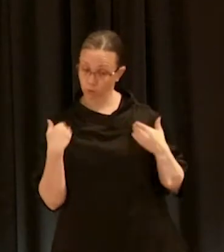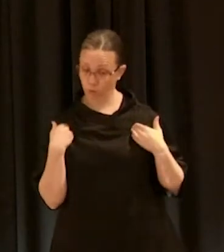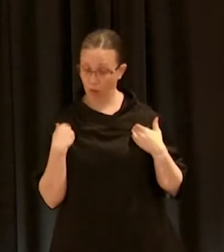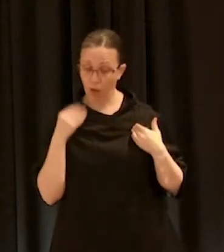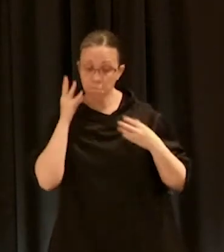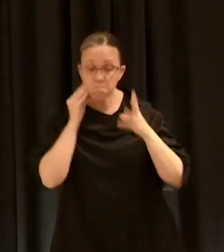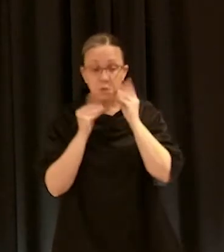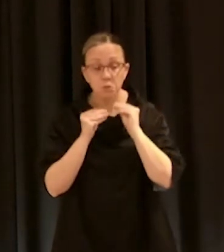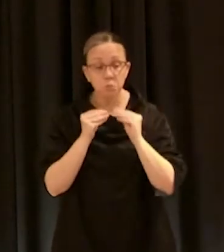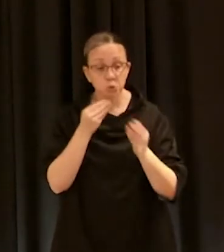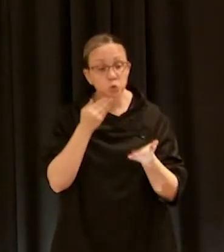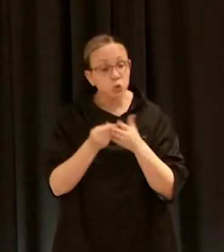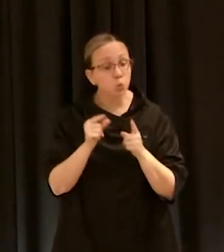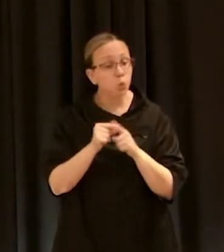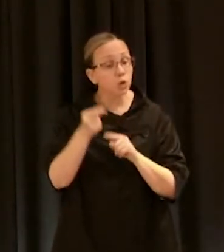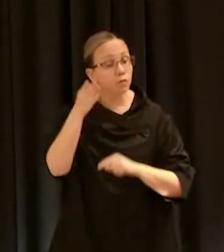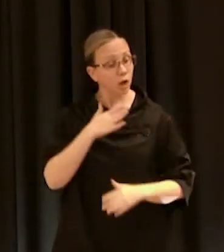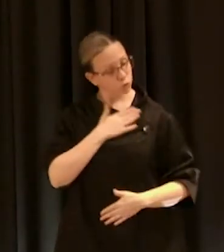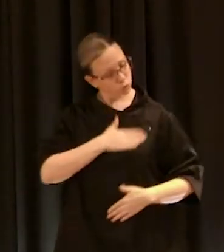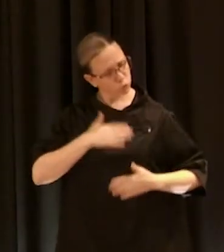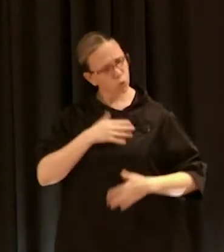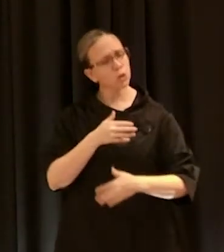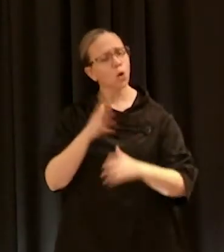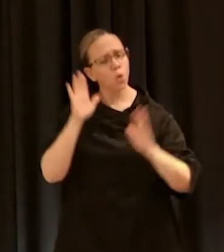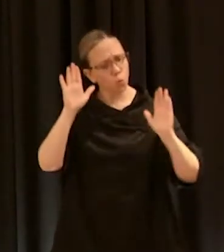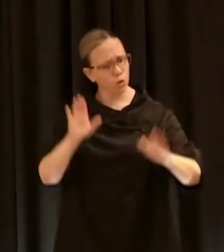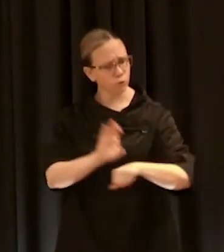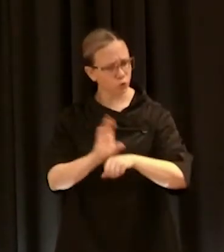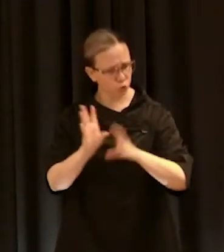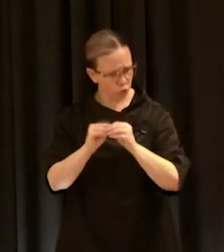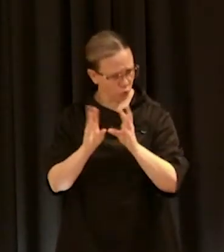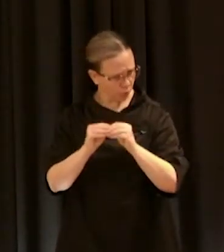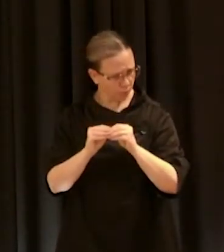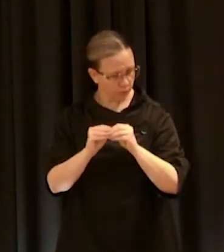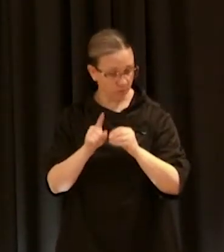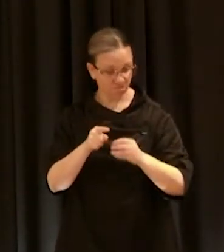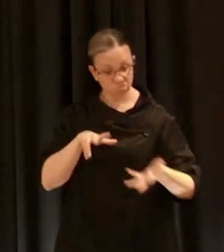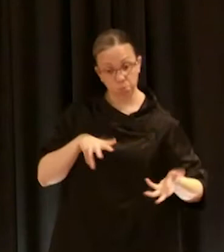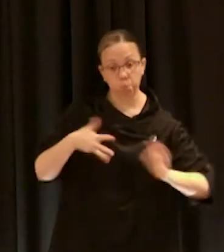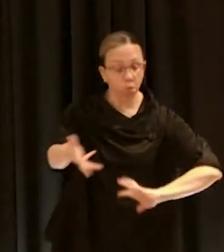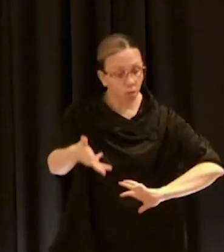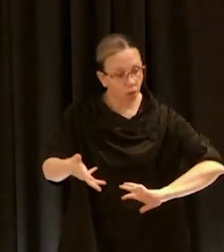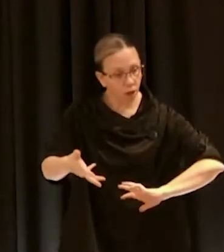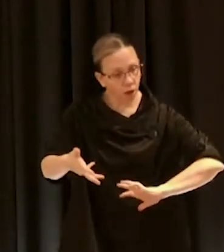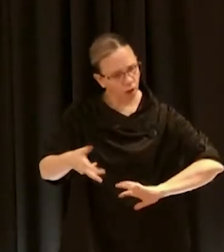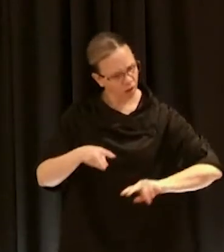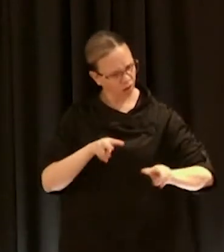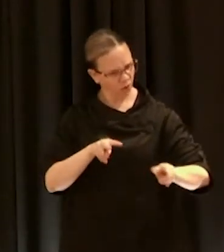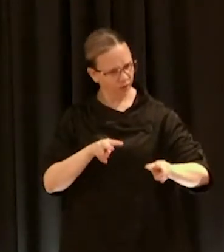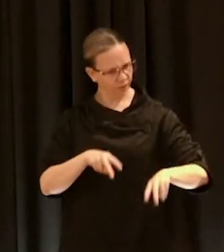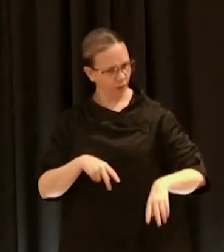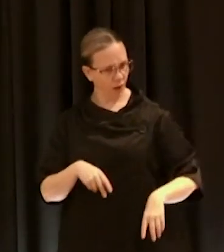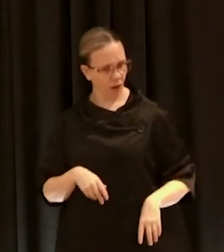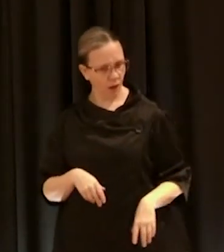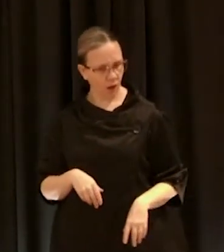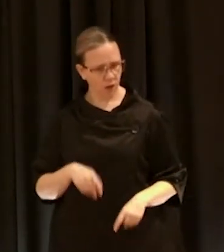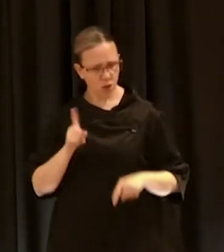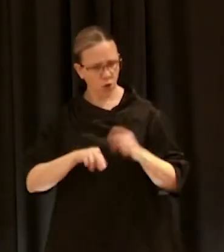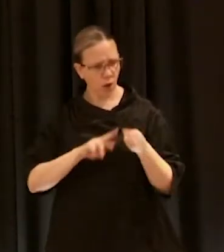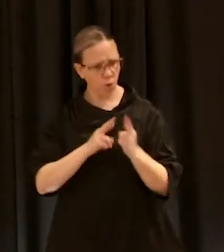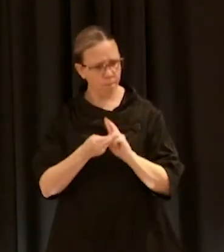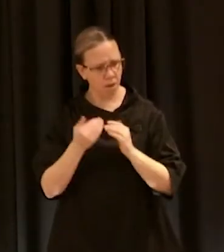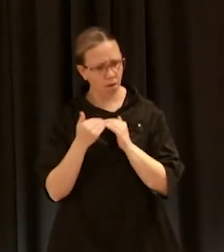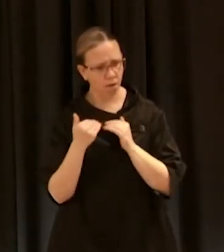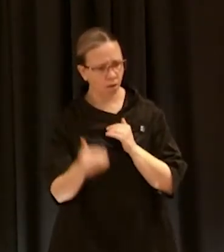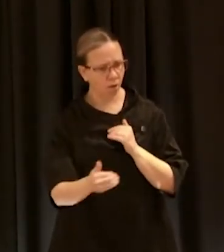You've tasted the good Word of God. You've enjoyed some powerful church services, and you messed up. And now, I mean, look at this. There's no, you can't even repent